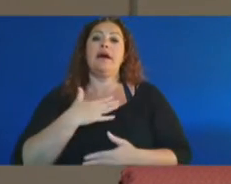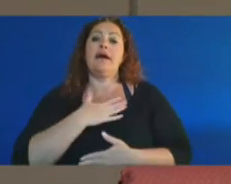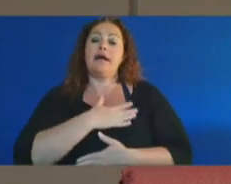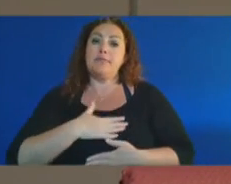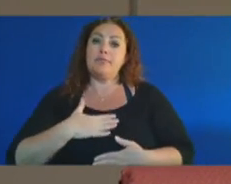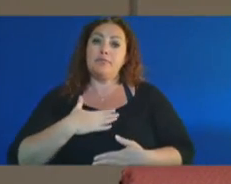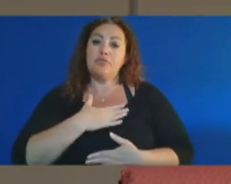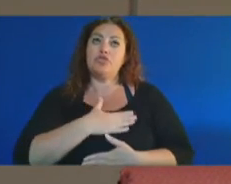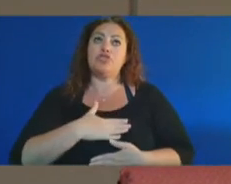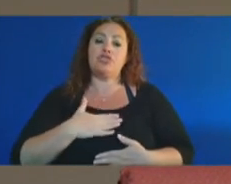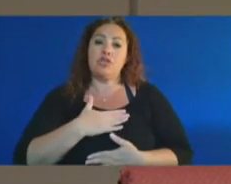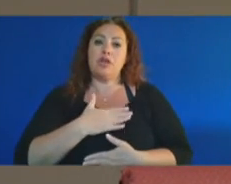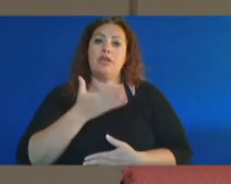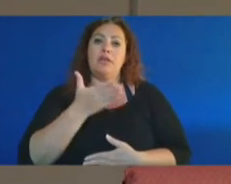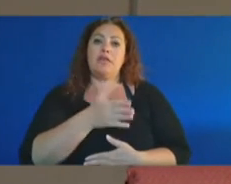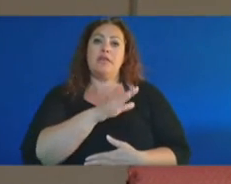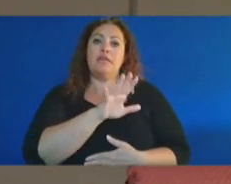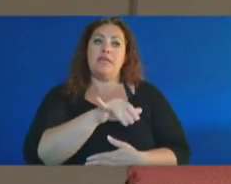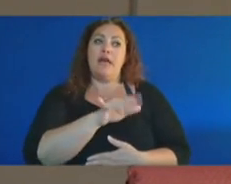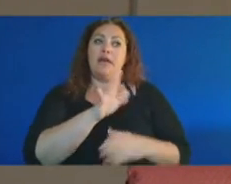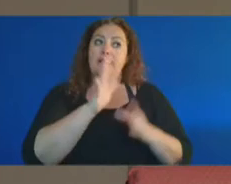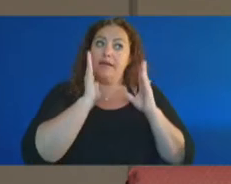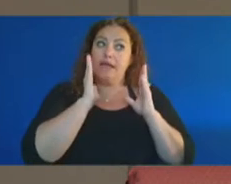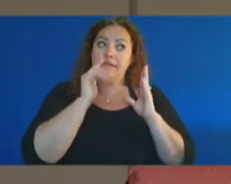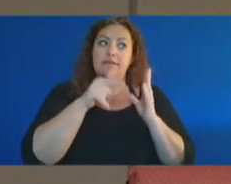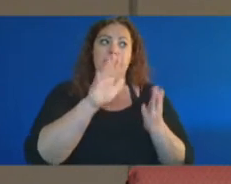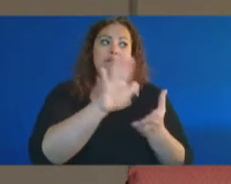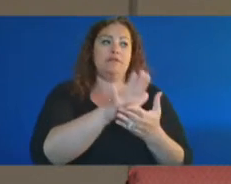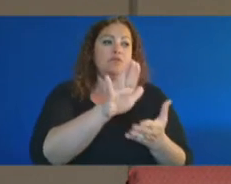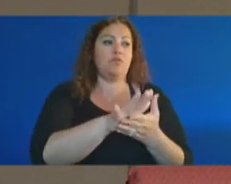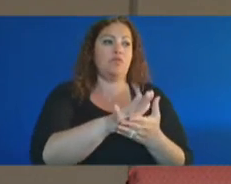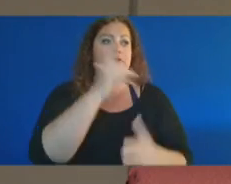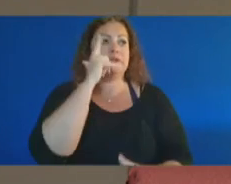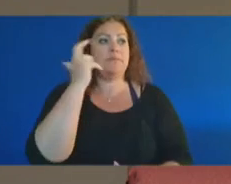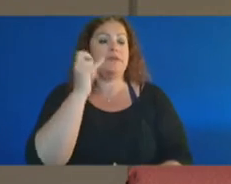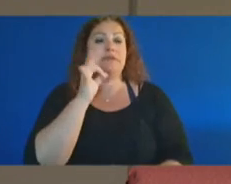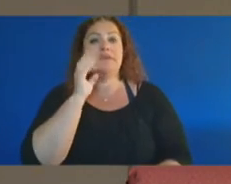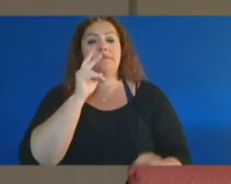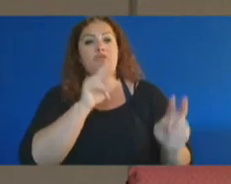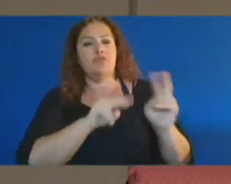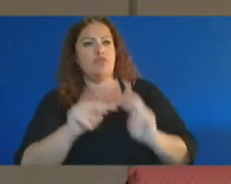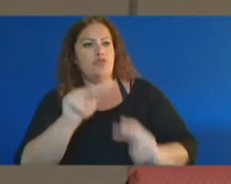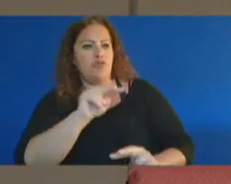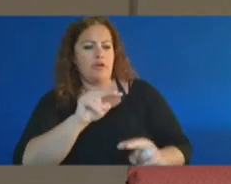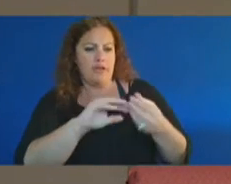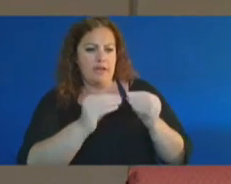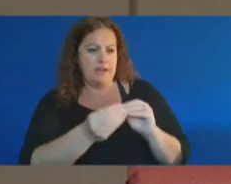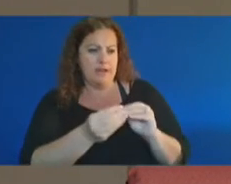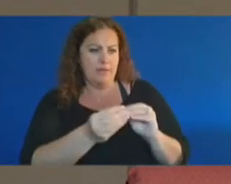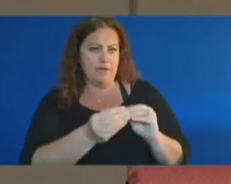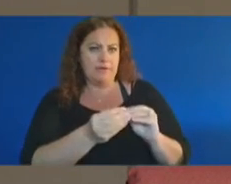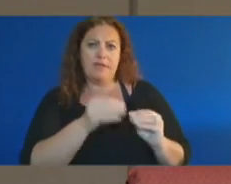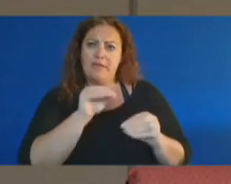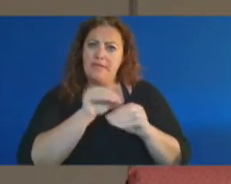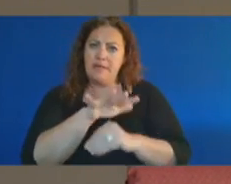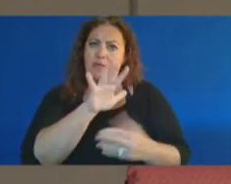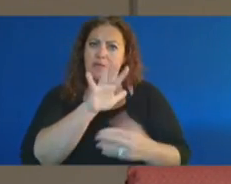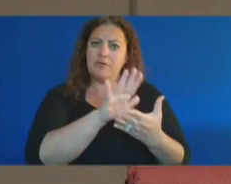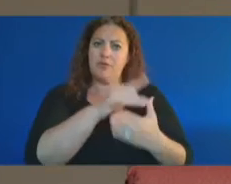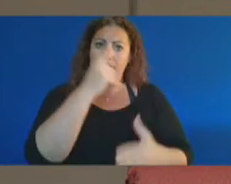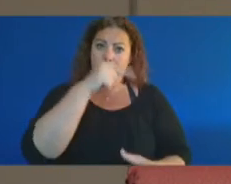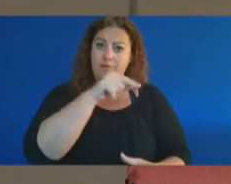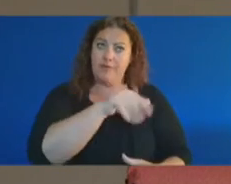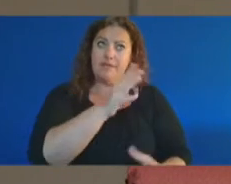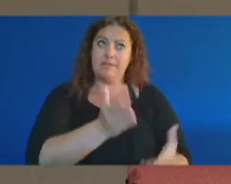the the this attention to schools I because if you look at the number the impact on schools for this petition I